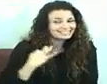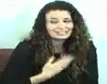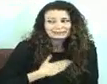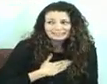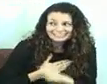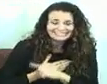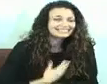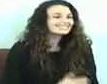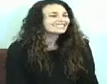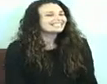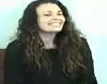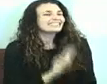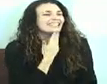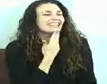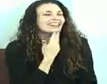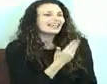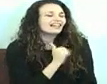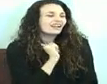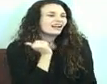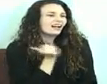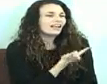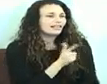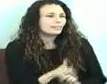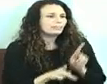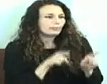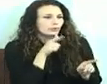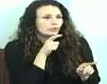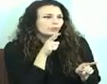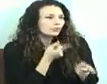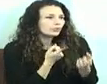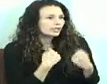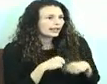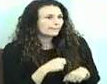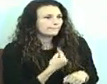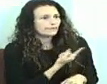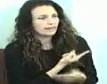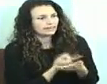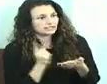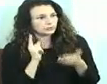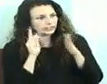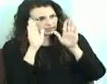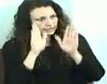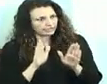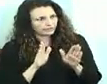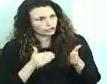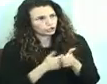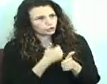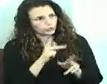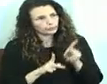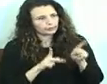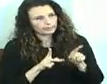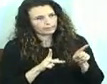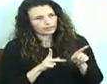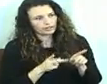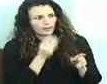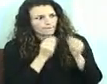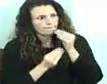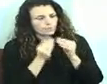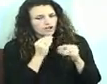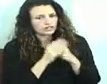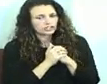We would like to thank everyone who attended our newcomers brunch last Sunday, and a very special thank you to